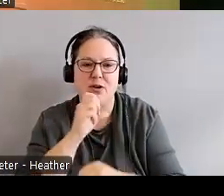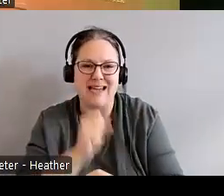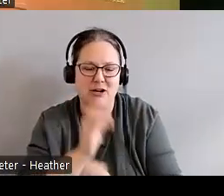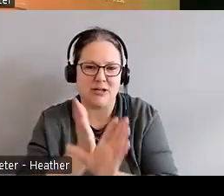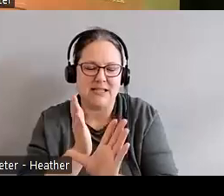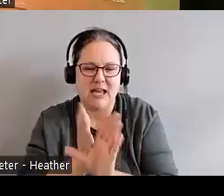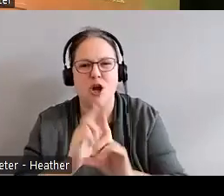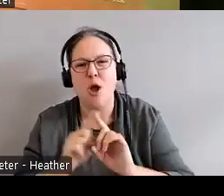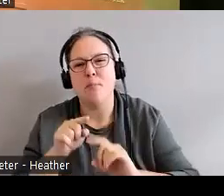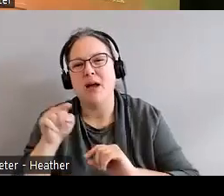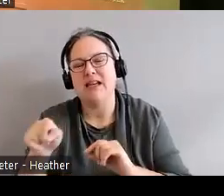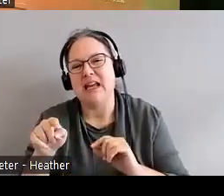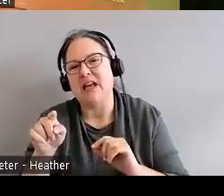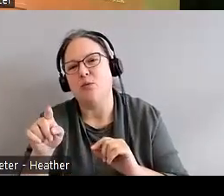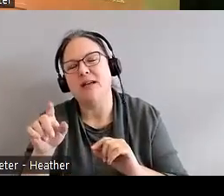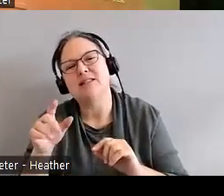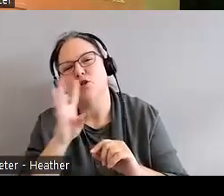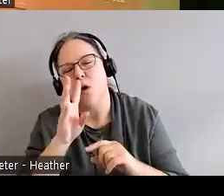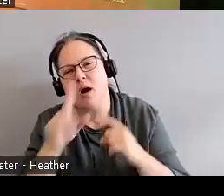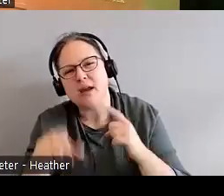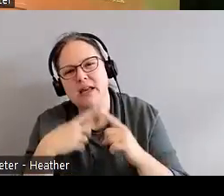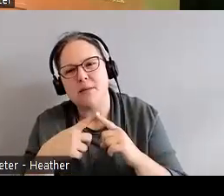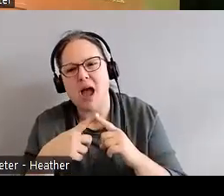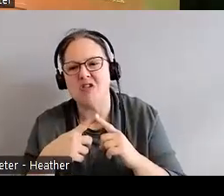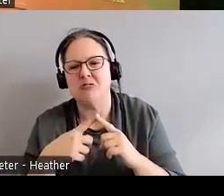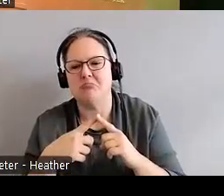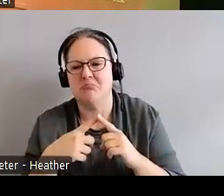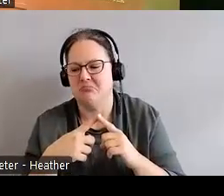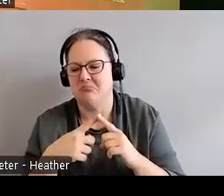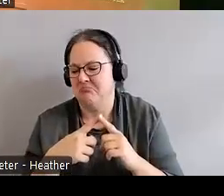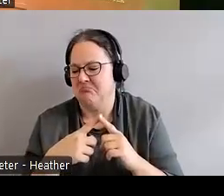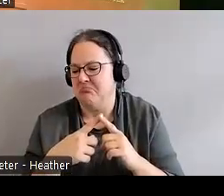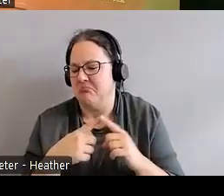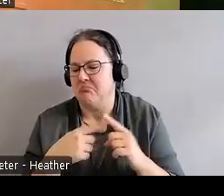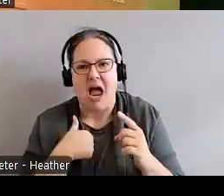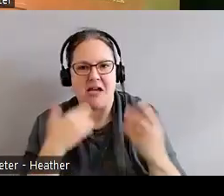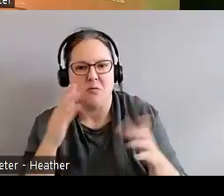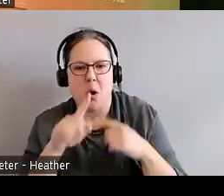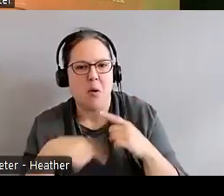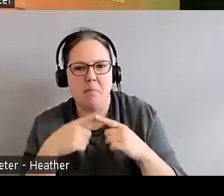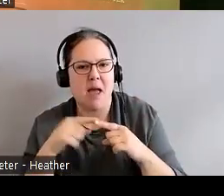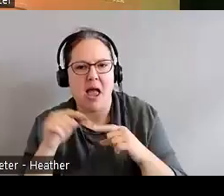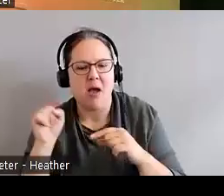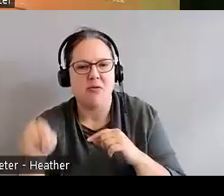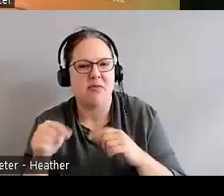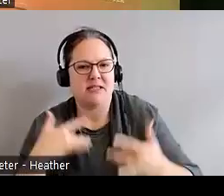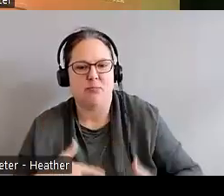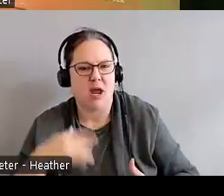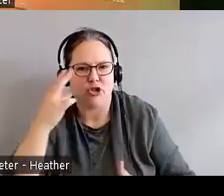around there, he's talking about, I don't know about this vascular depression hypothesis. It seems like it's sort